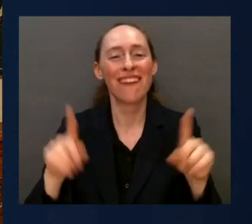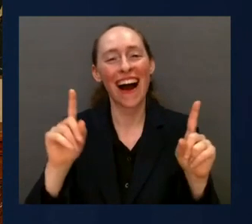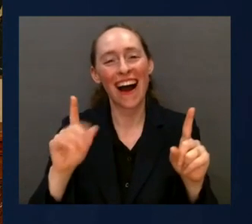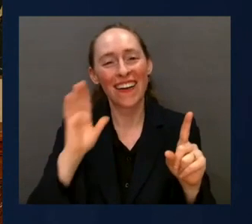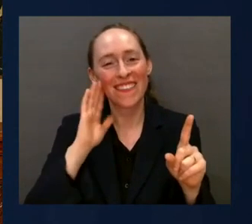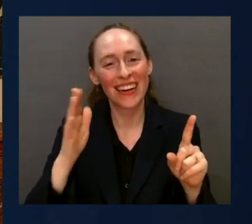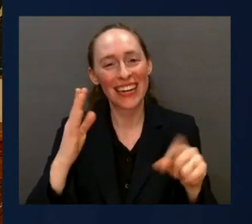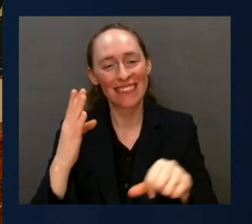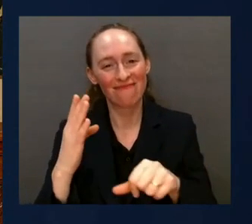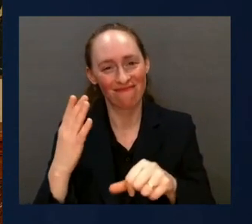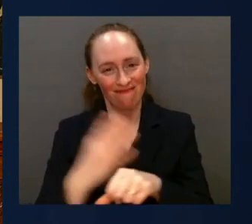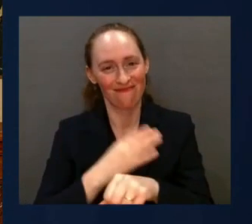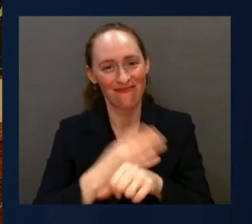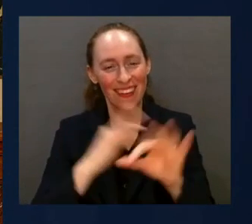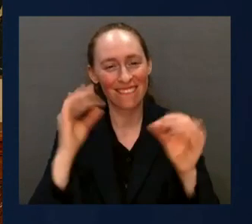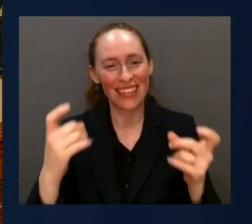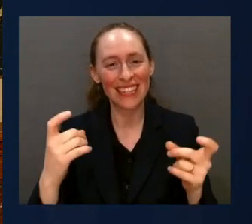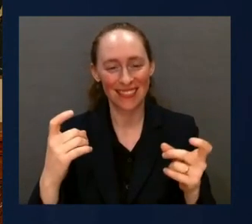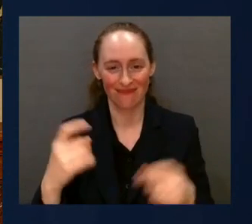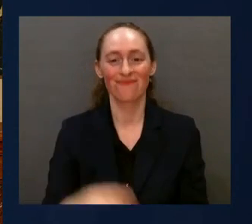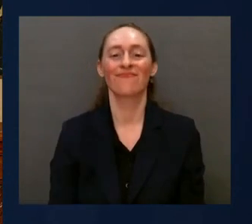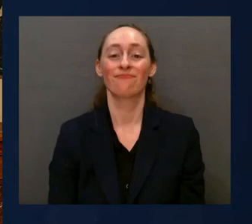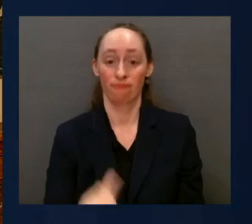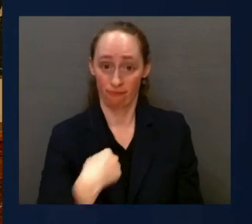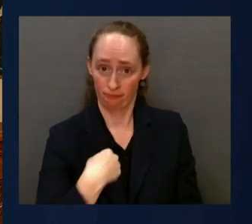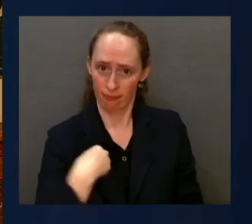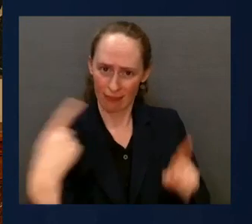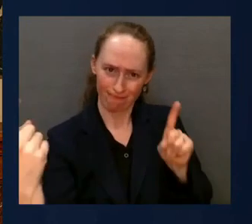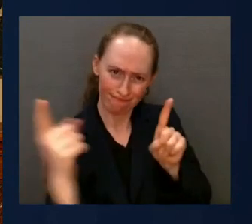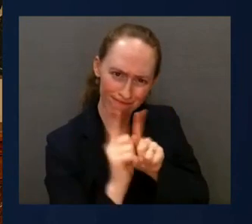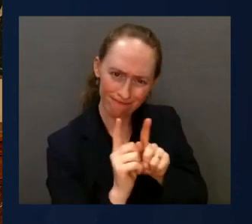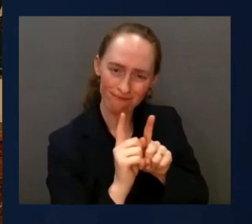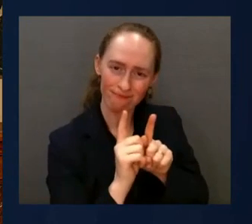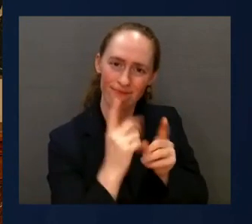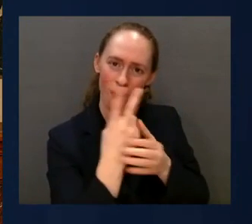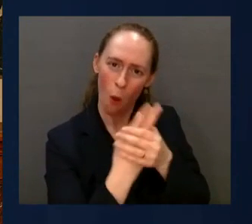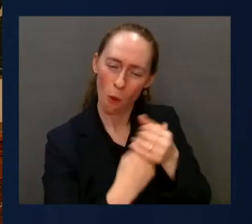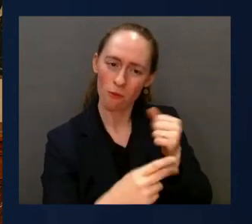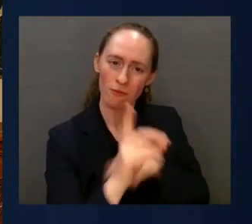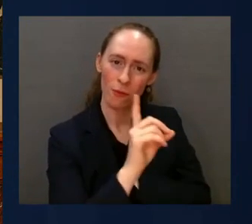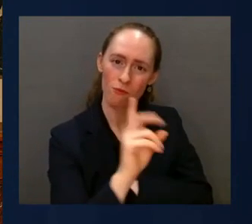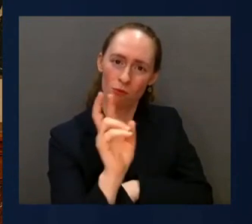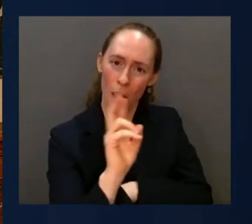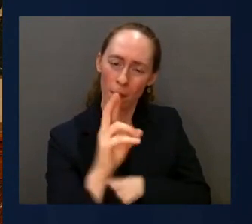of $1.6 billion for this project.